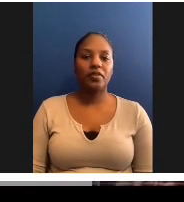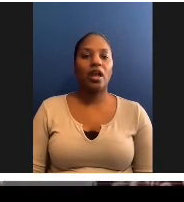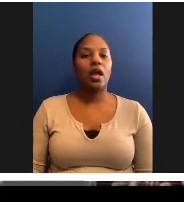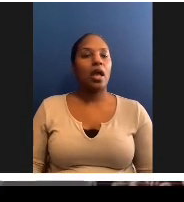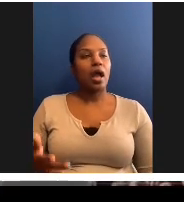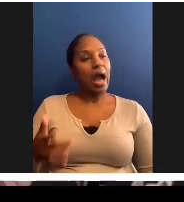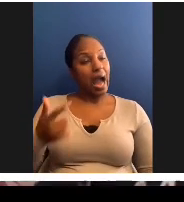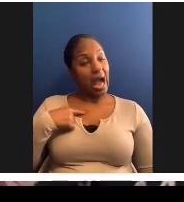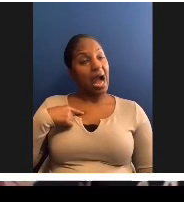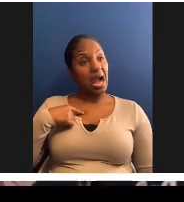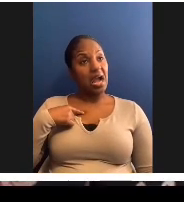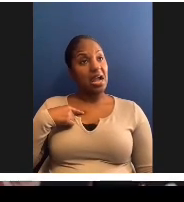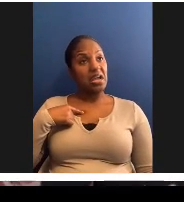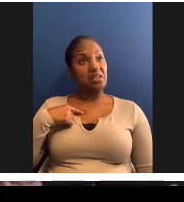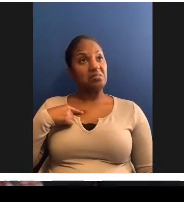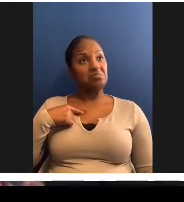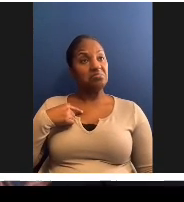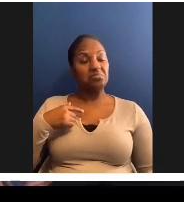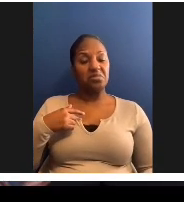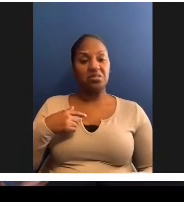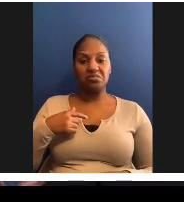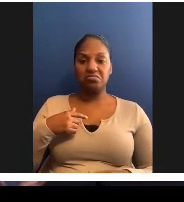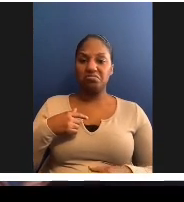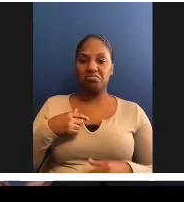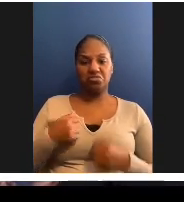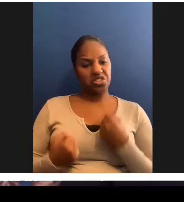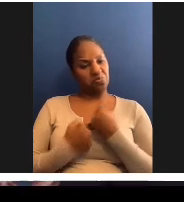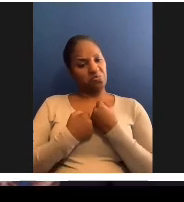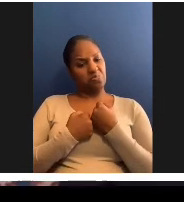I am and standing up for